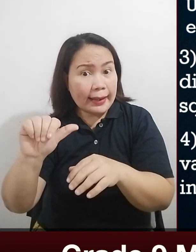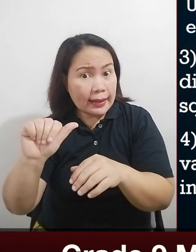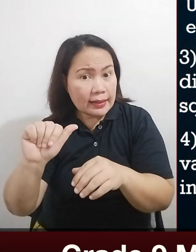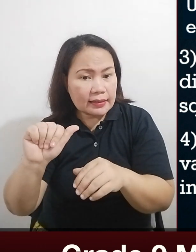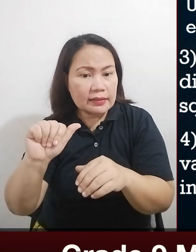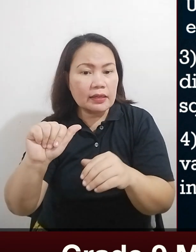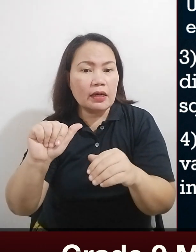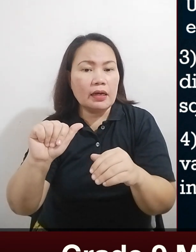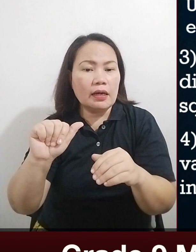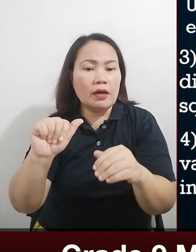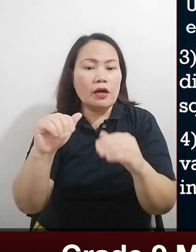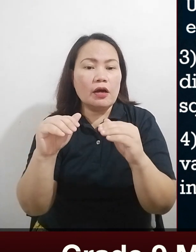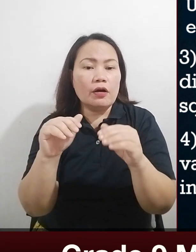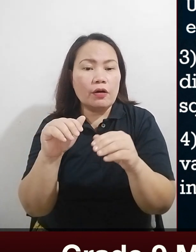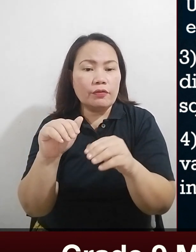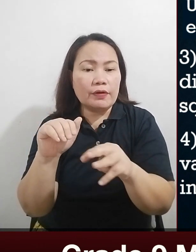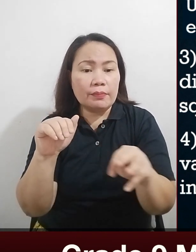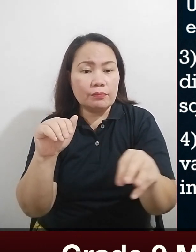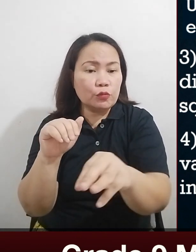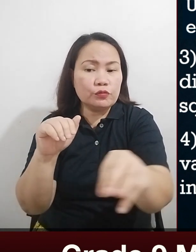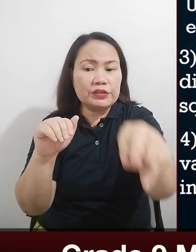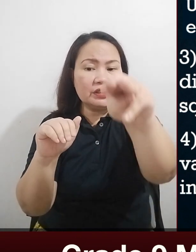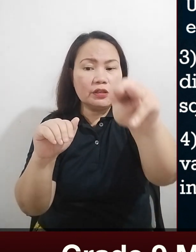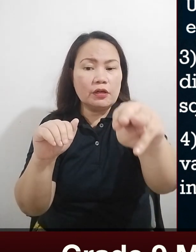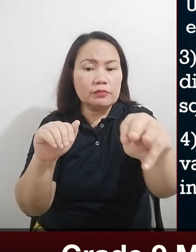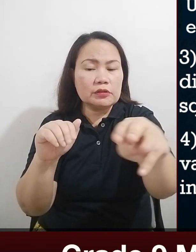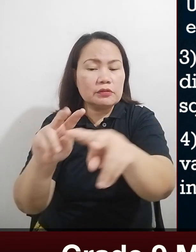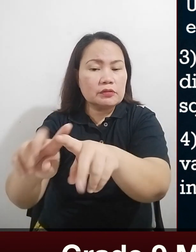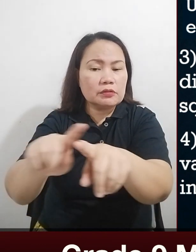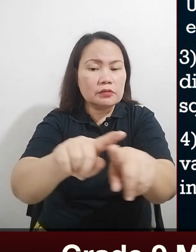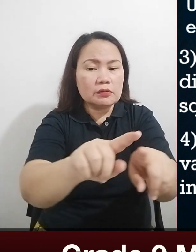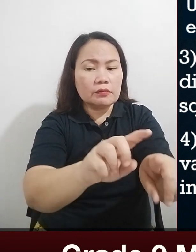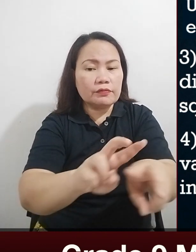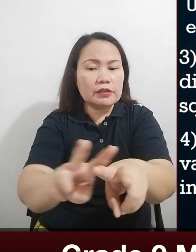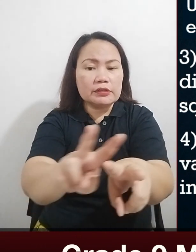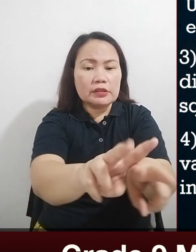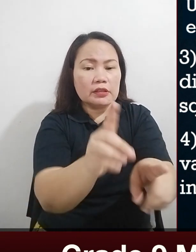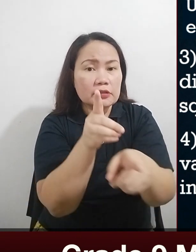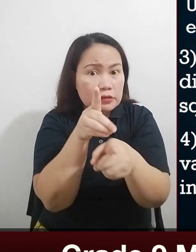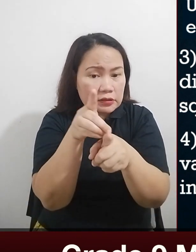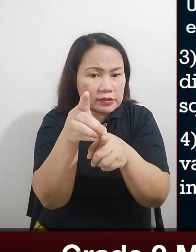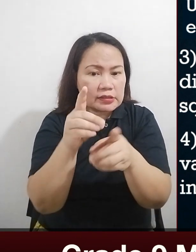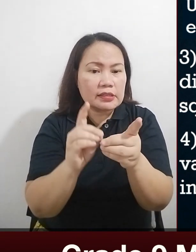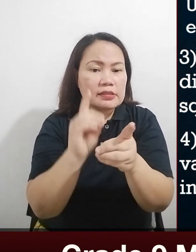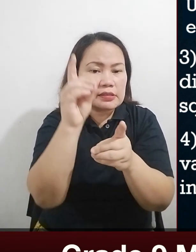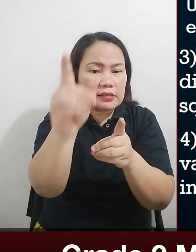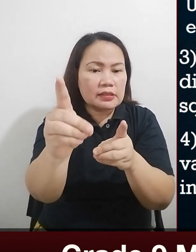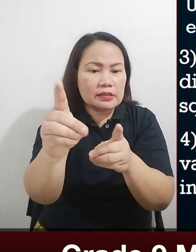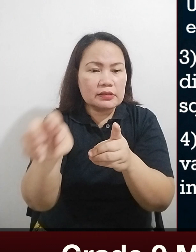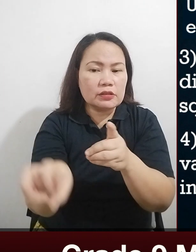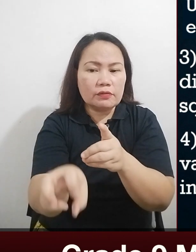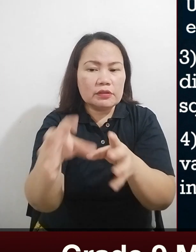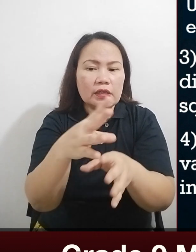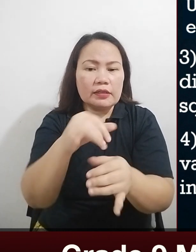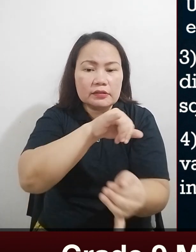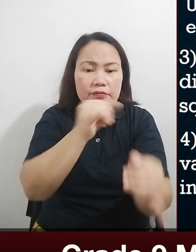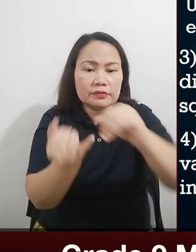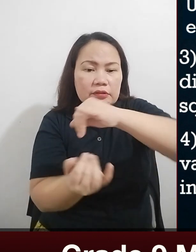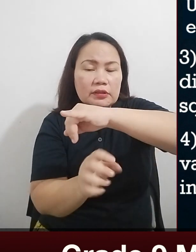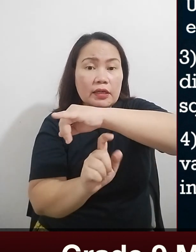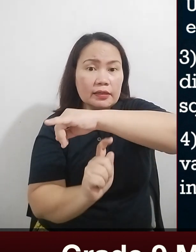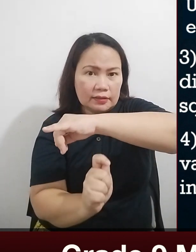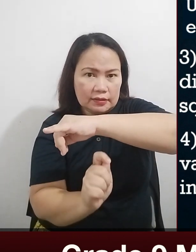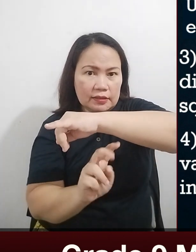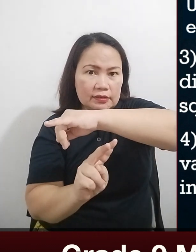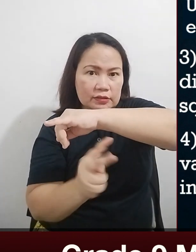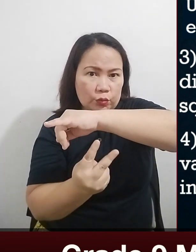acceleration A of a moving object varies directly as the distance d it travels and inversely as